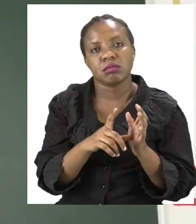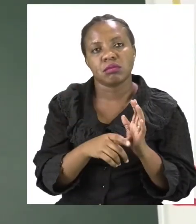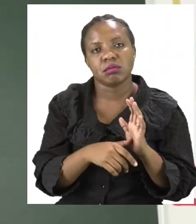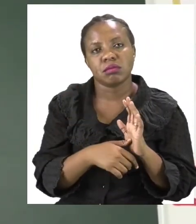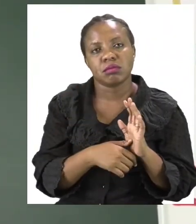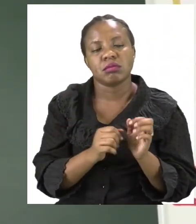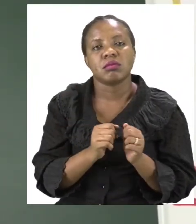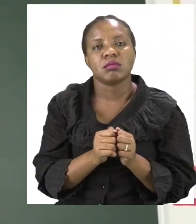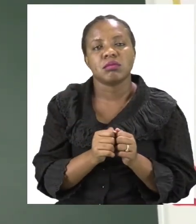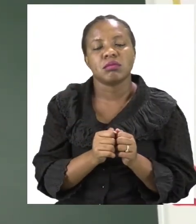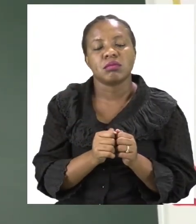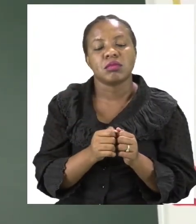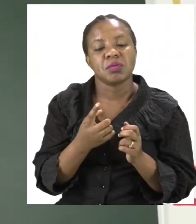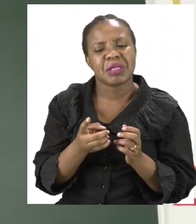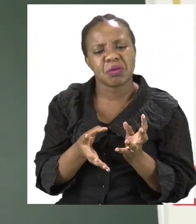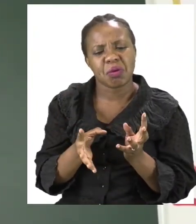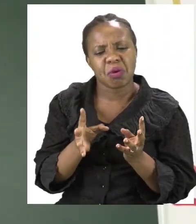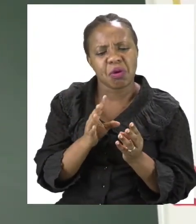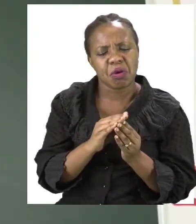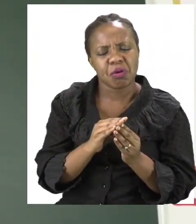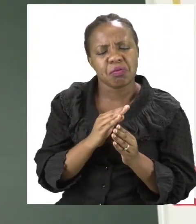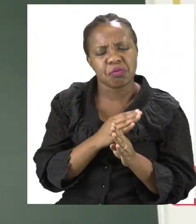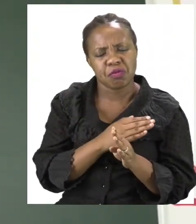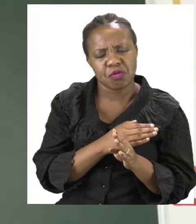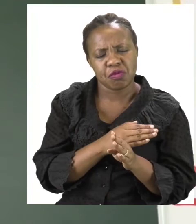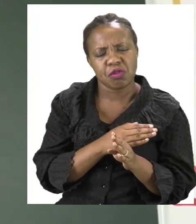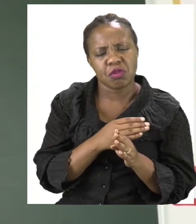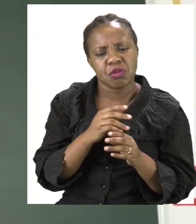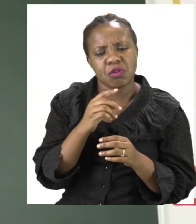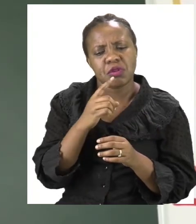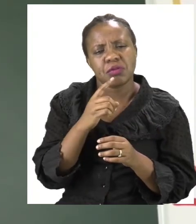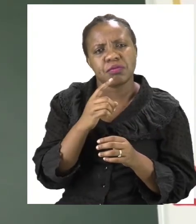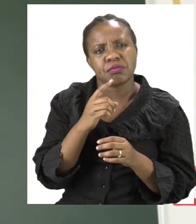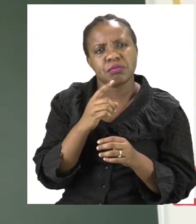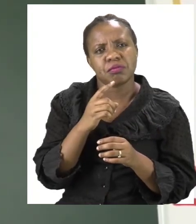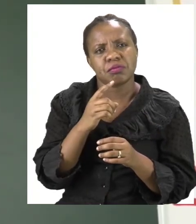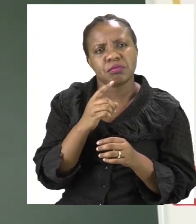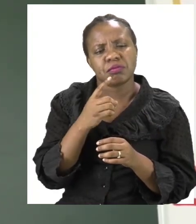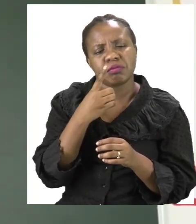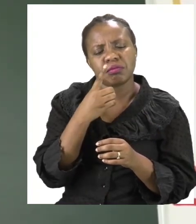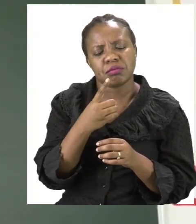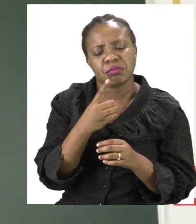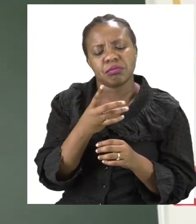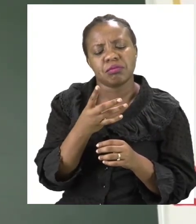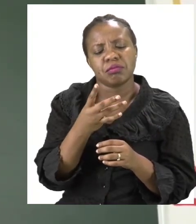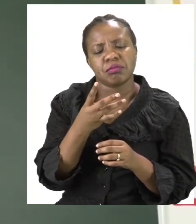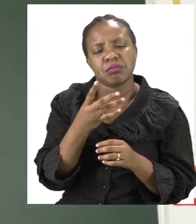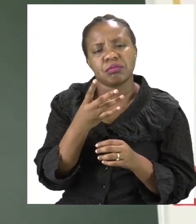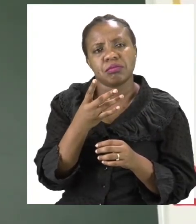have 28. So that means that we need to